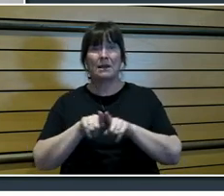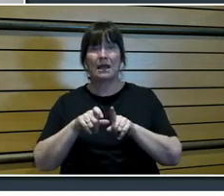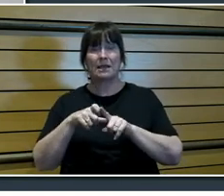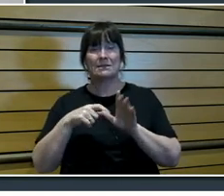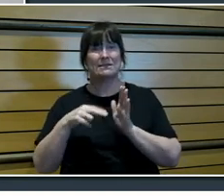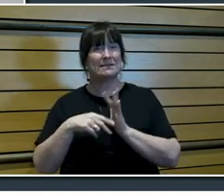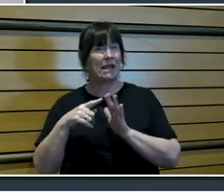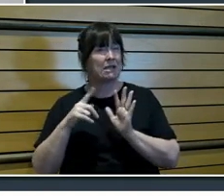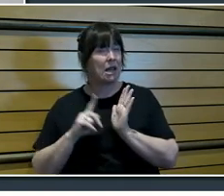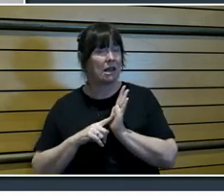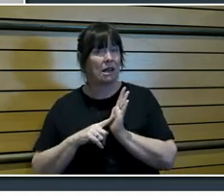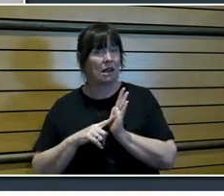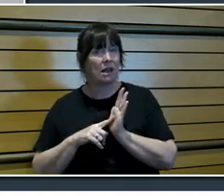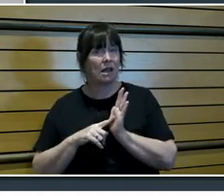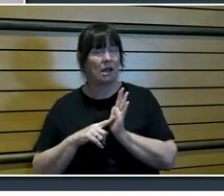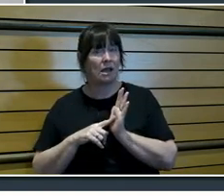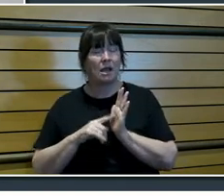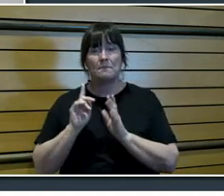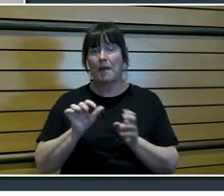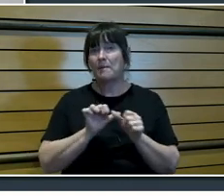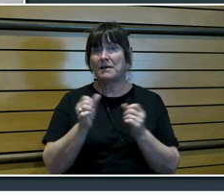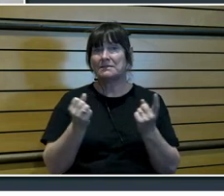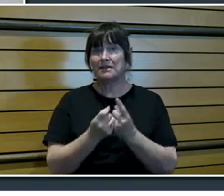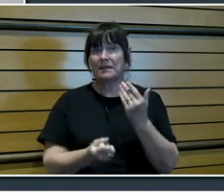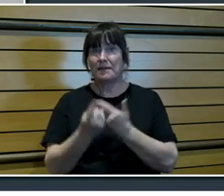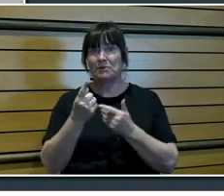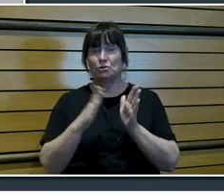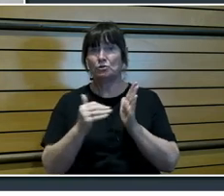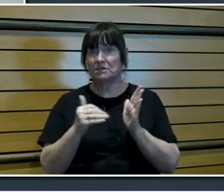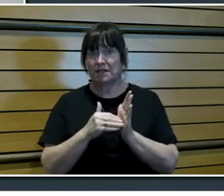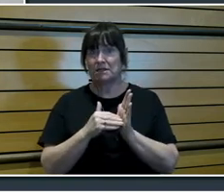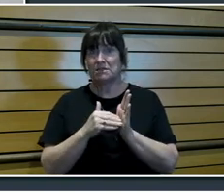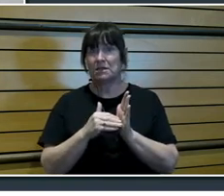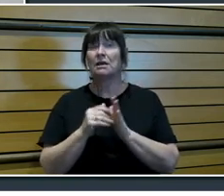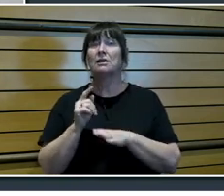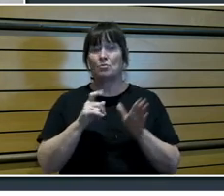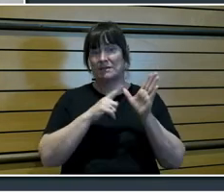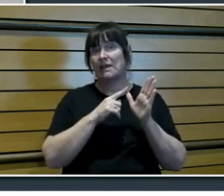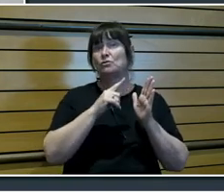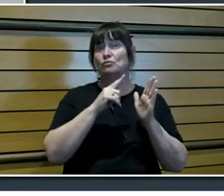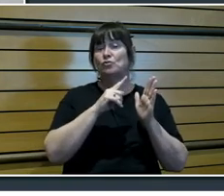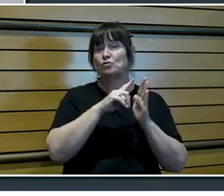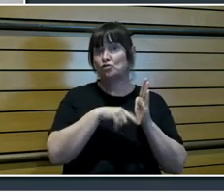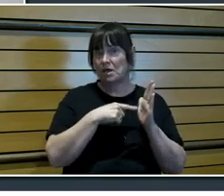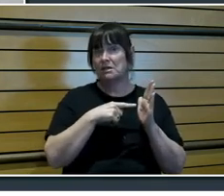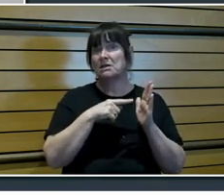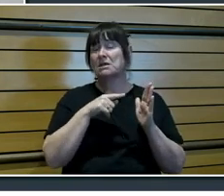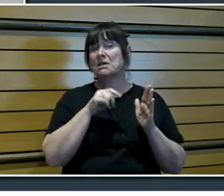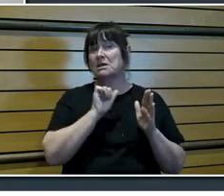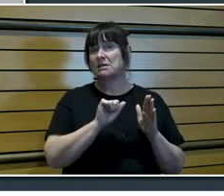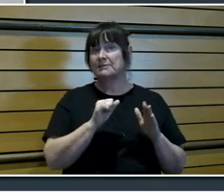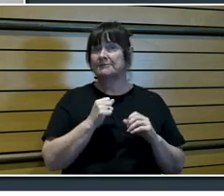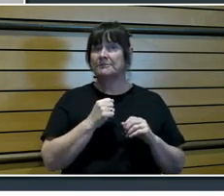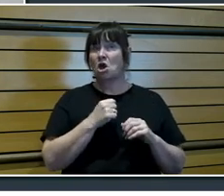somehow don't, but the best thing that happened to this country is Andrew Judd's tenaciousness